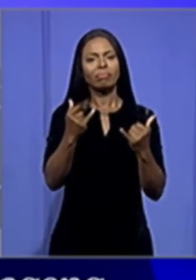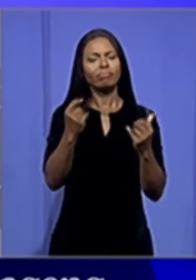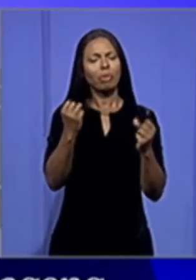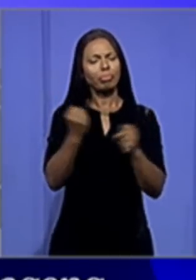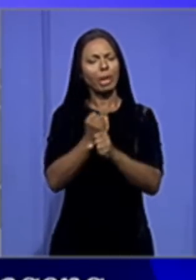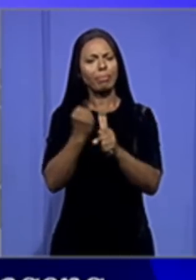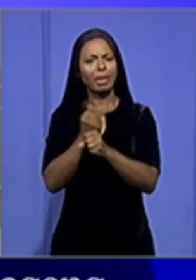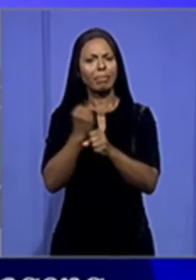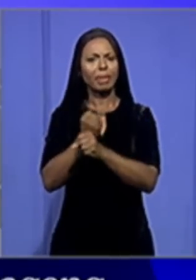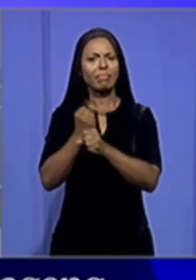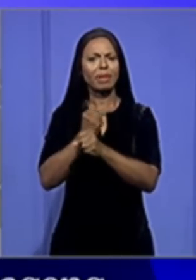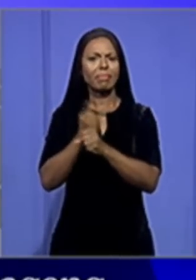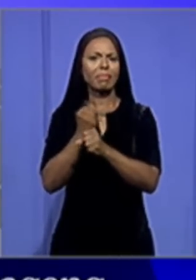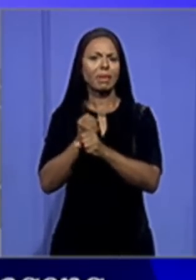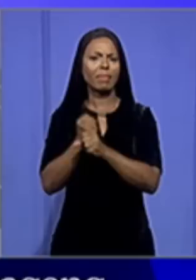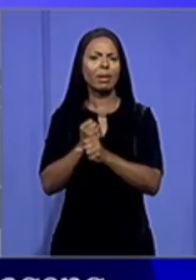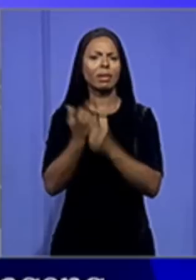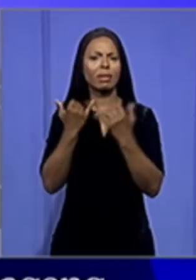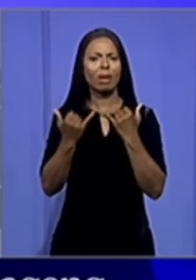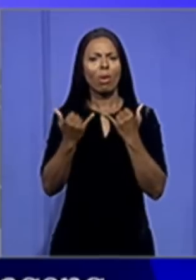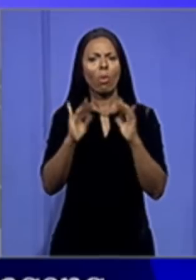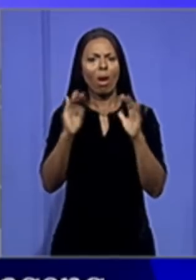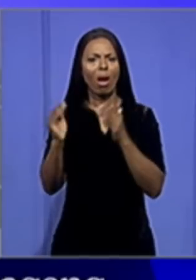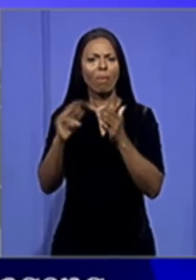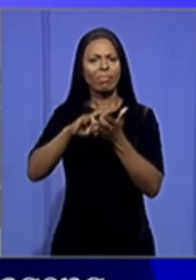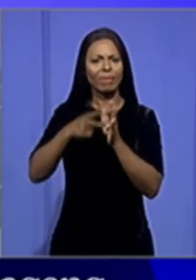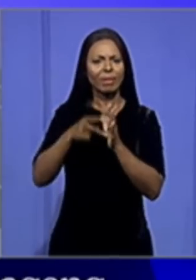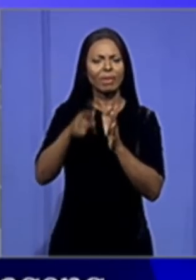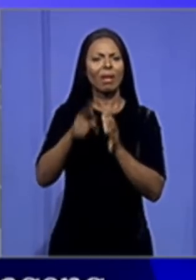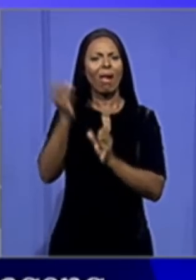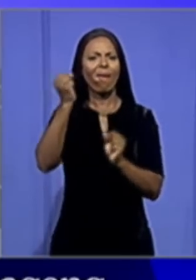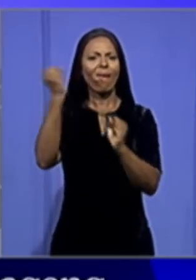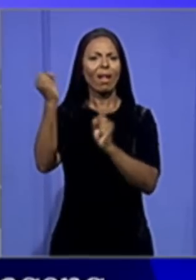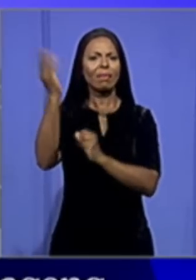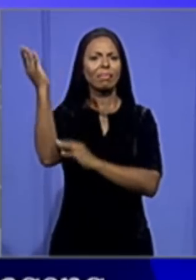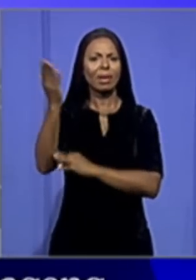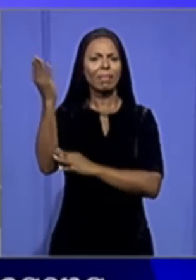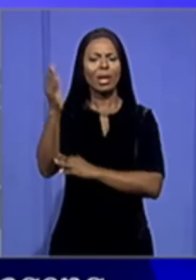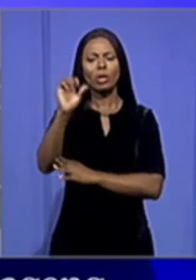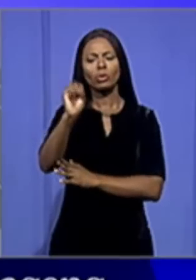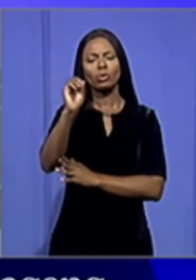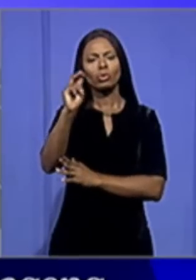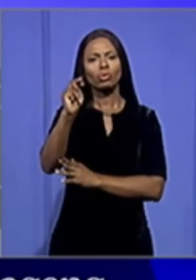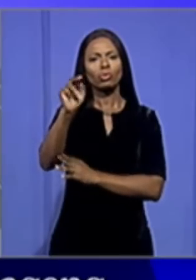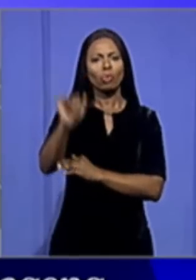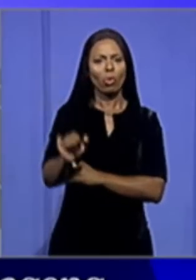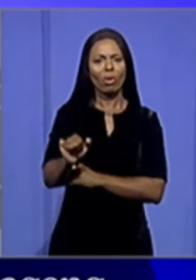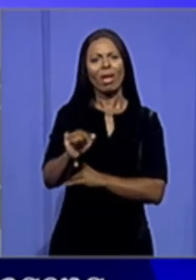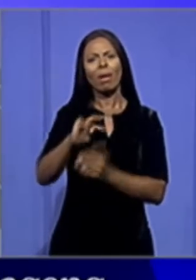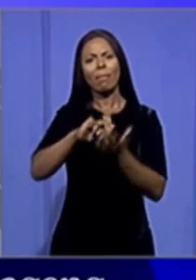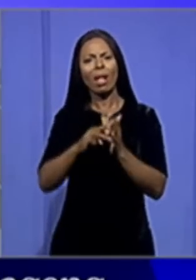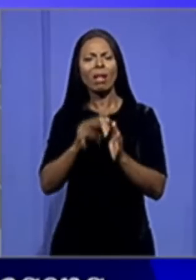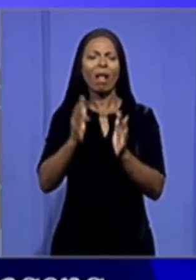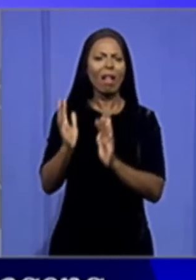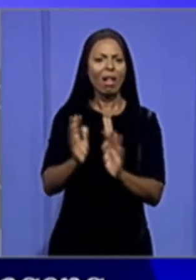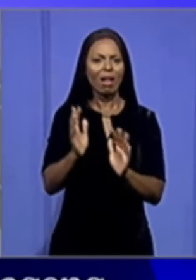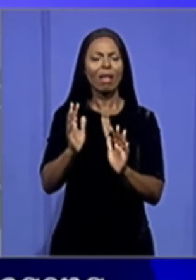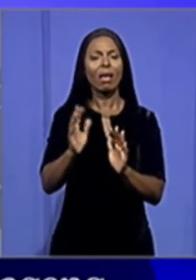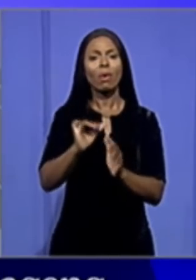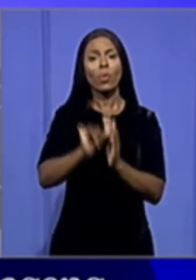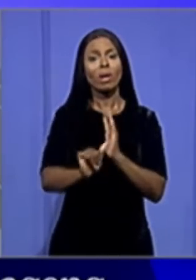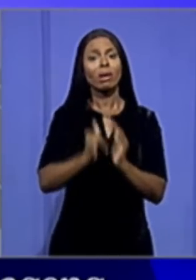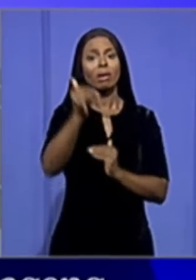mošomo wa tshepedišo ya taolo ya gagwe nakong ya polelo ya gagwe ya go bula semmušo palamente bekeng e